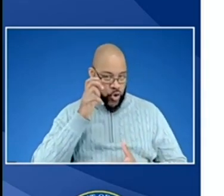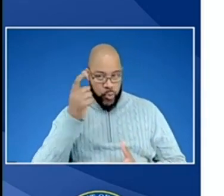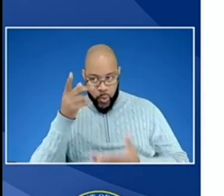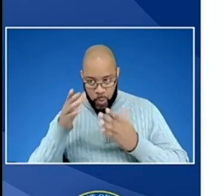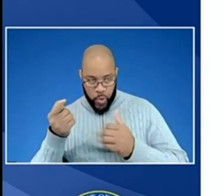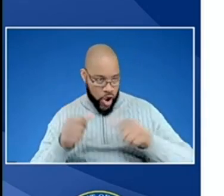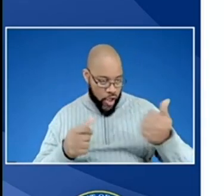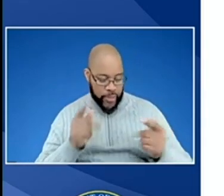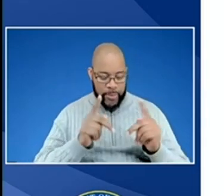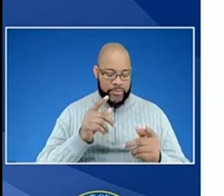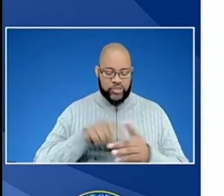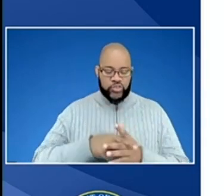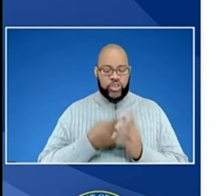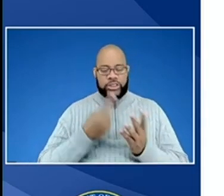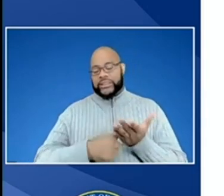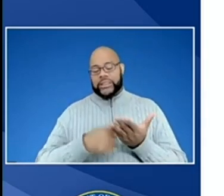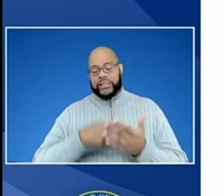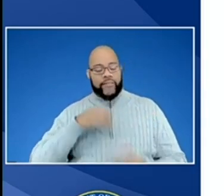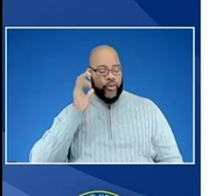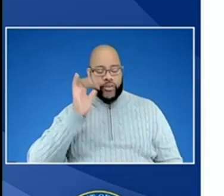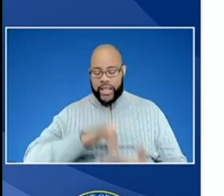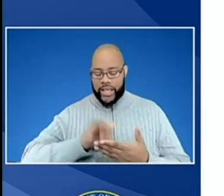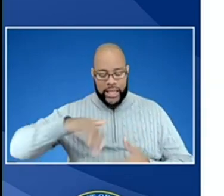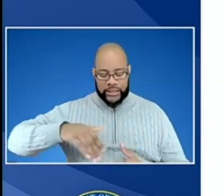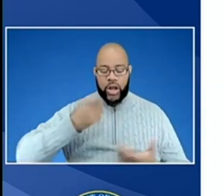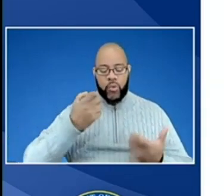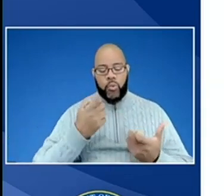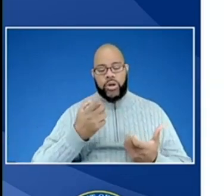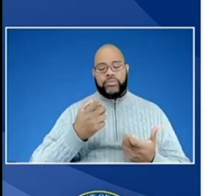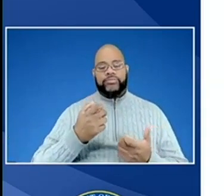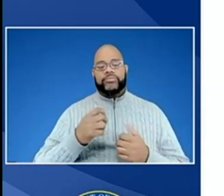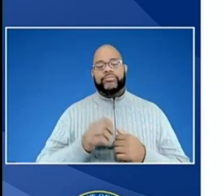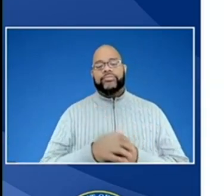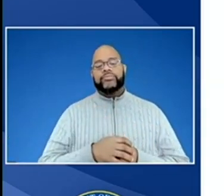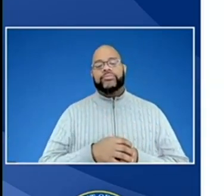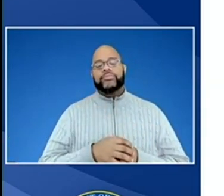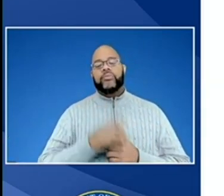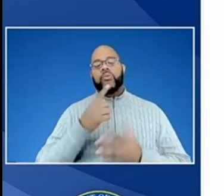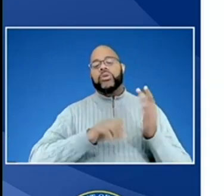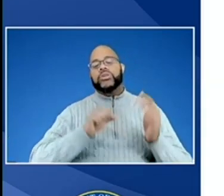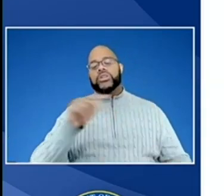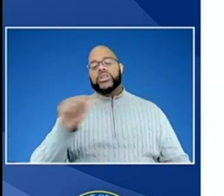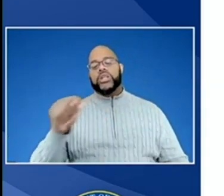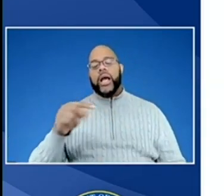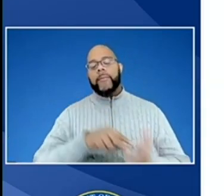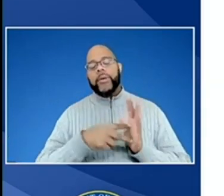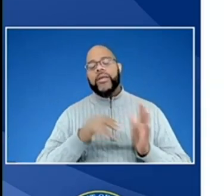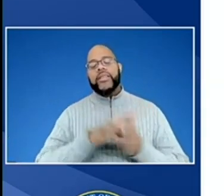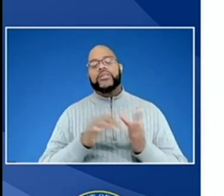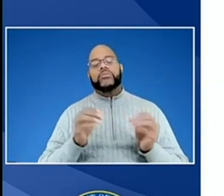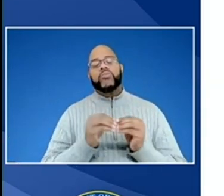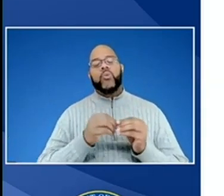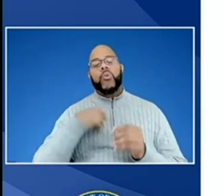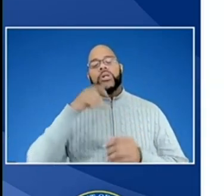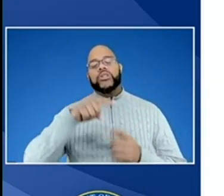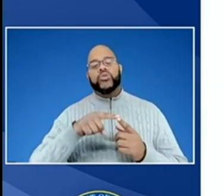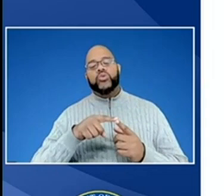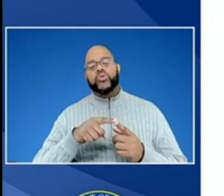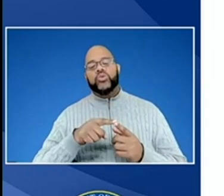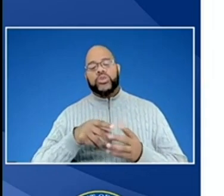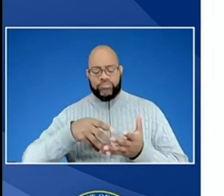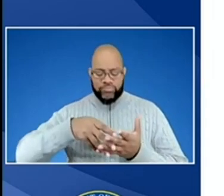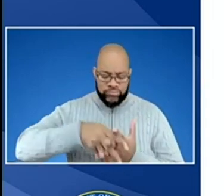something folks have sort of discussed. And I do want to reframe, I think, what Scott was getting at, which is more that we need to ground what we're